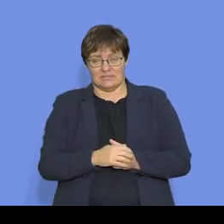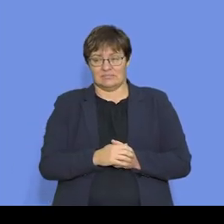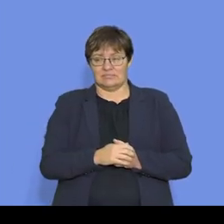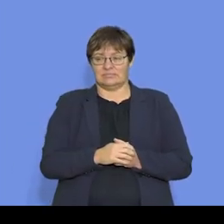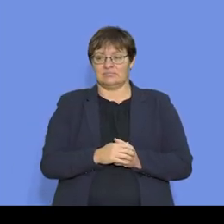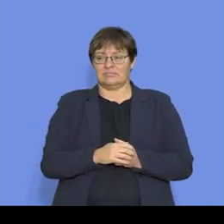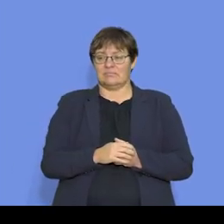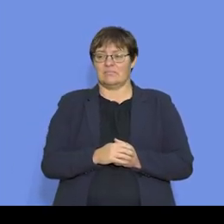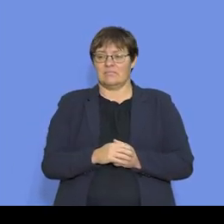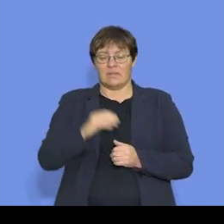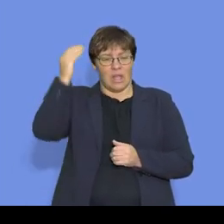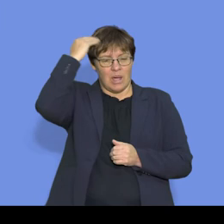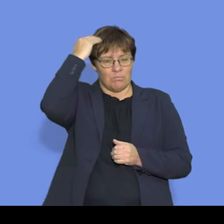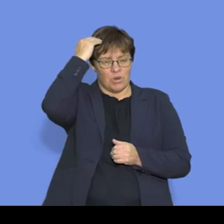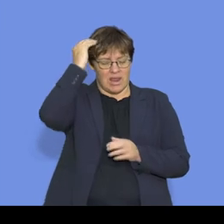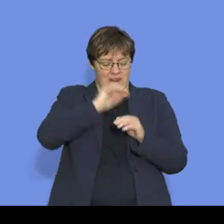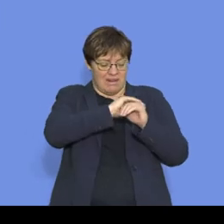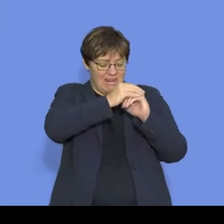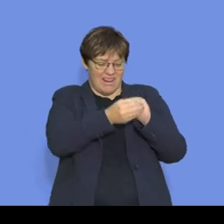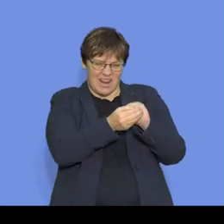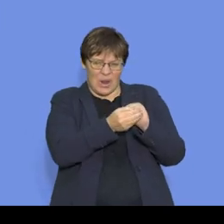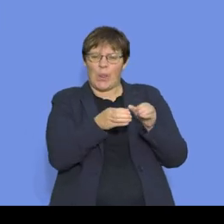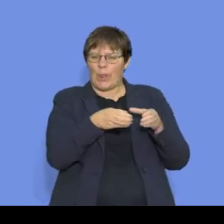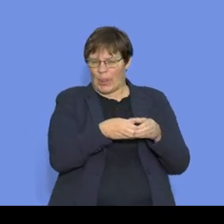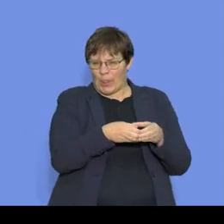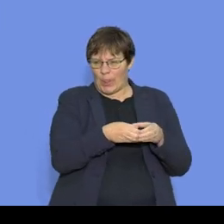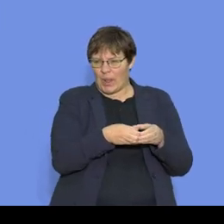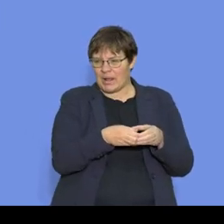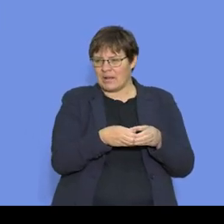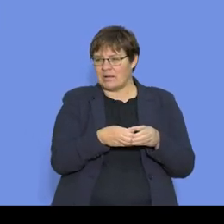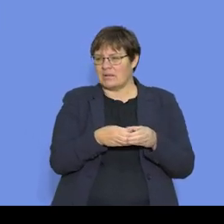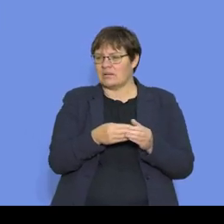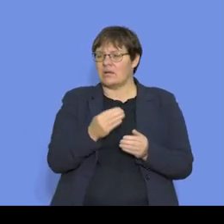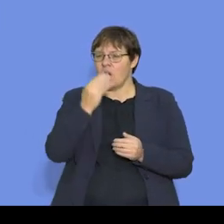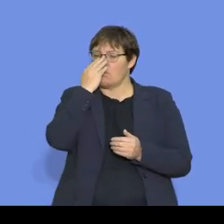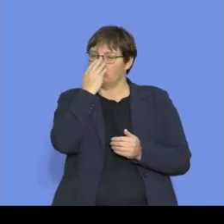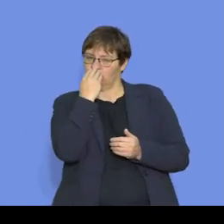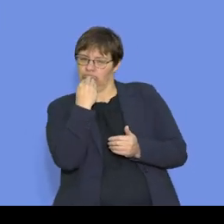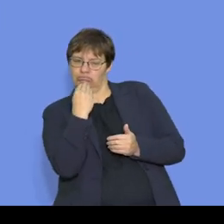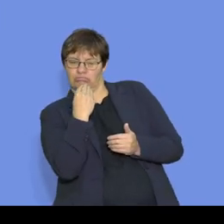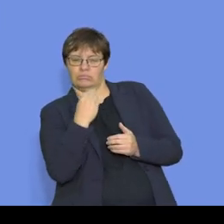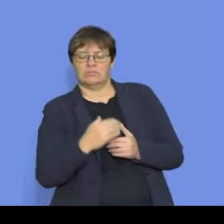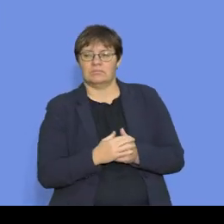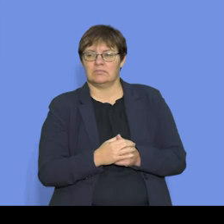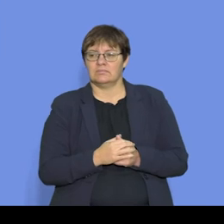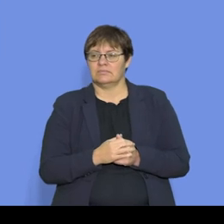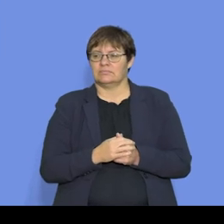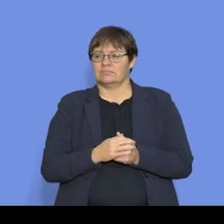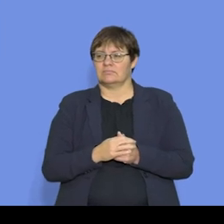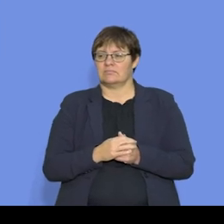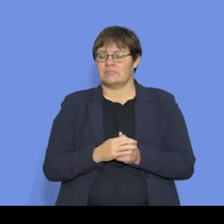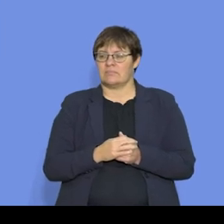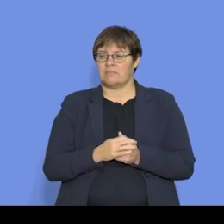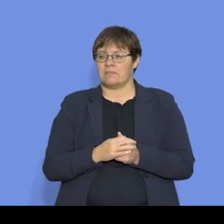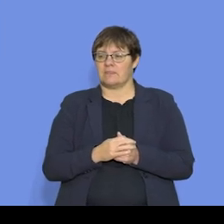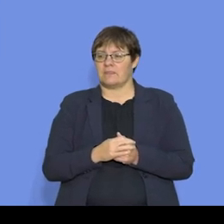got a fairly small brain case and a nose that sticks out.